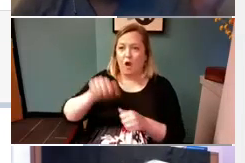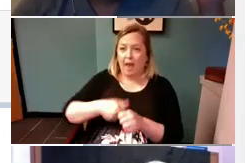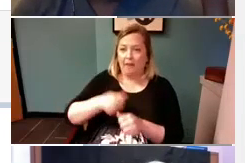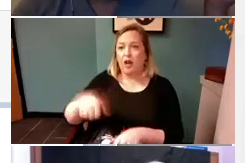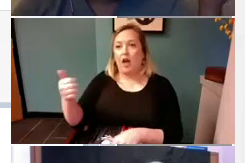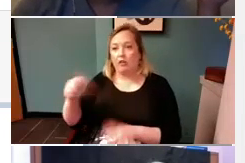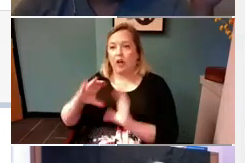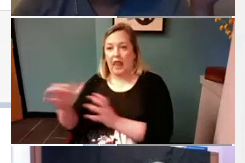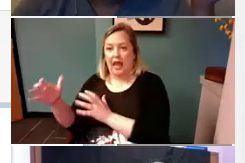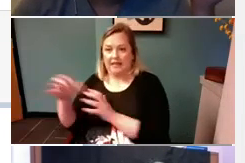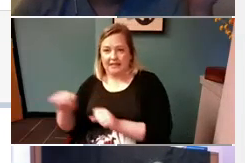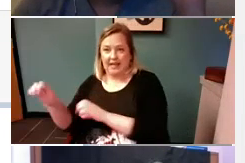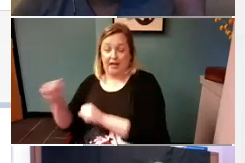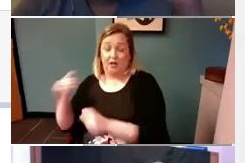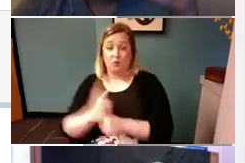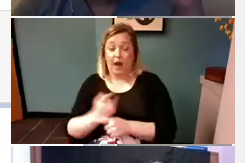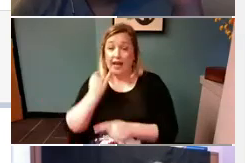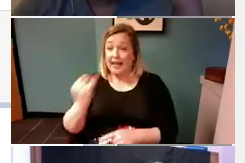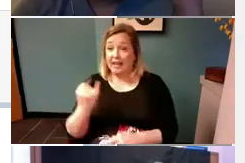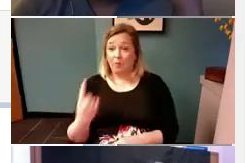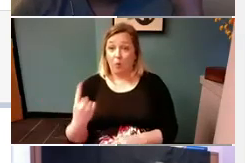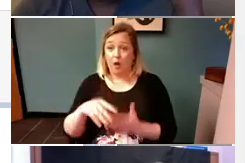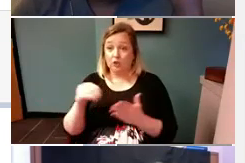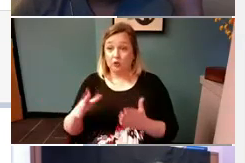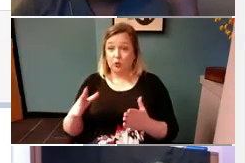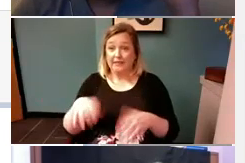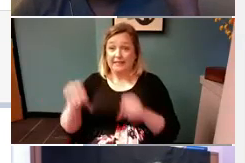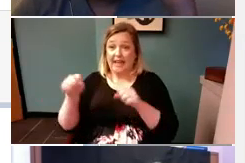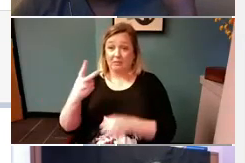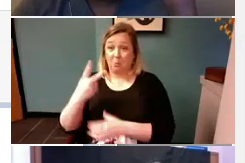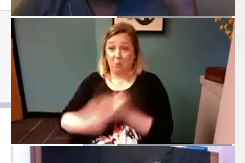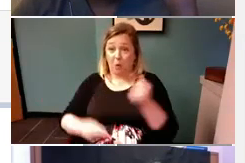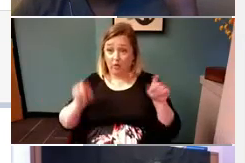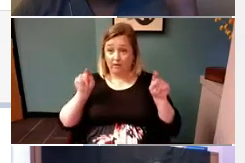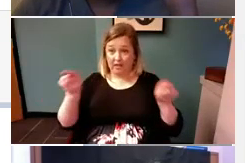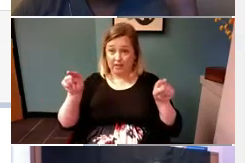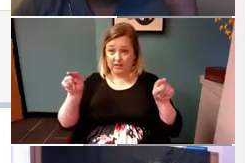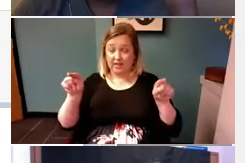any one student that takes both of these classes, there is an edge between them.